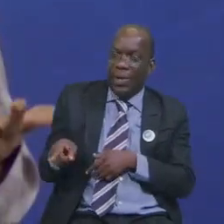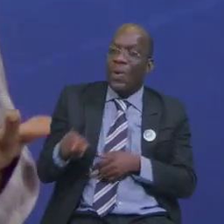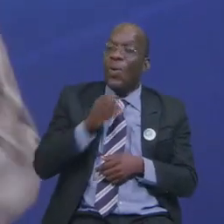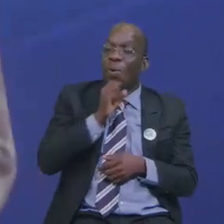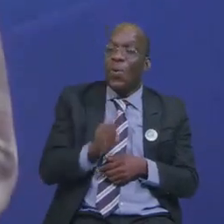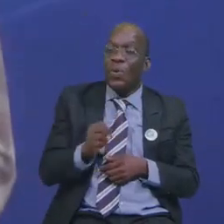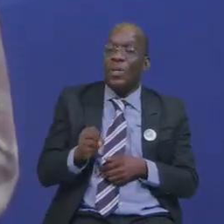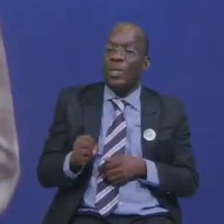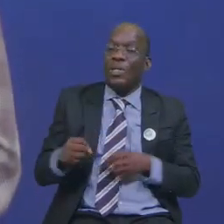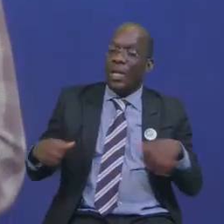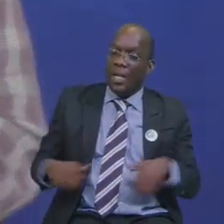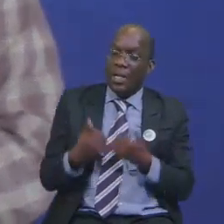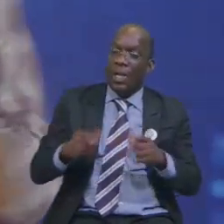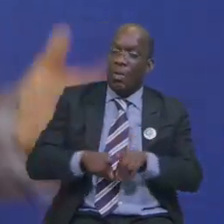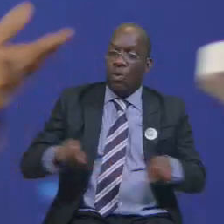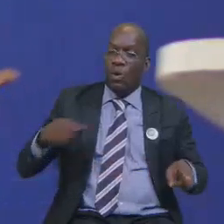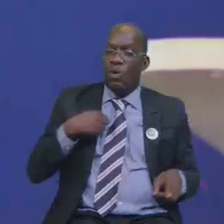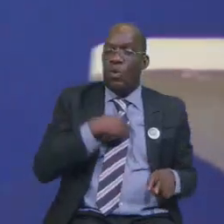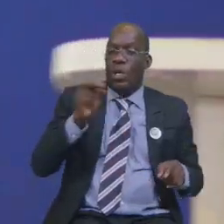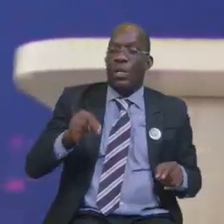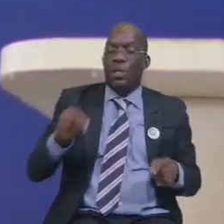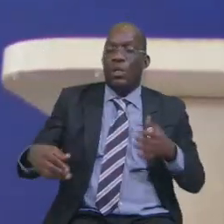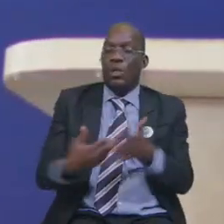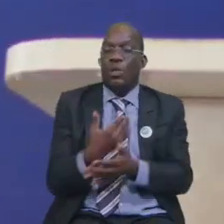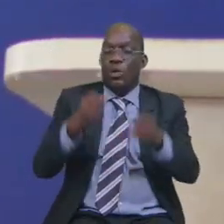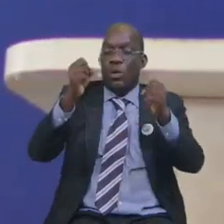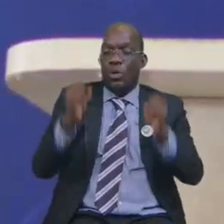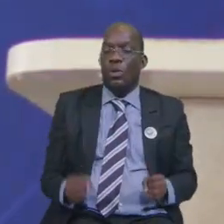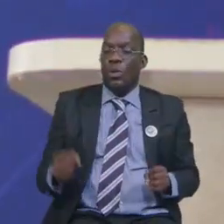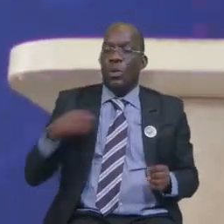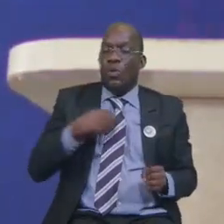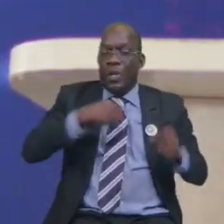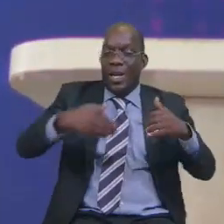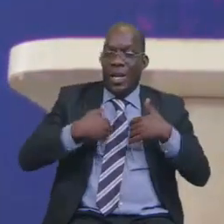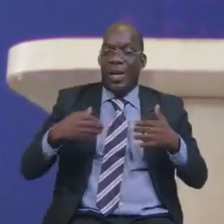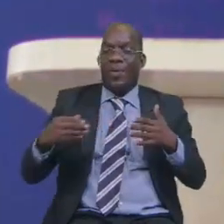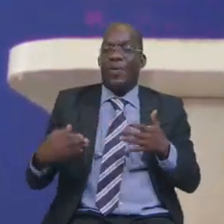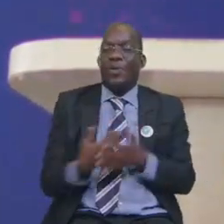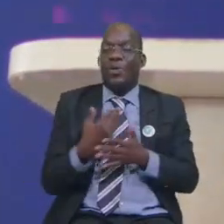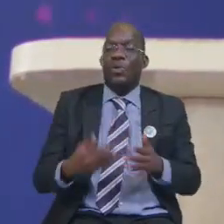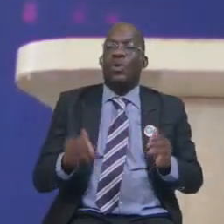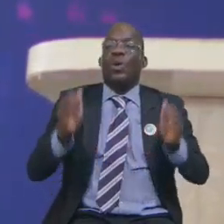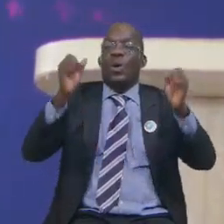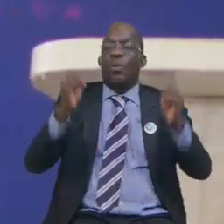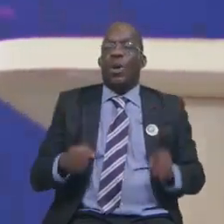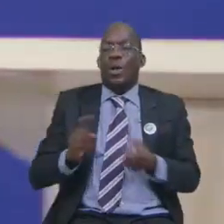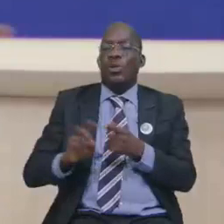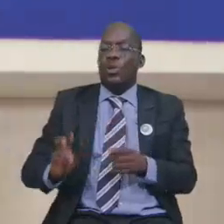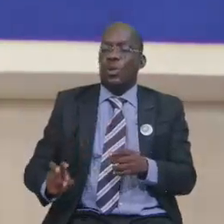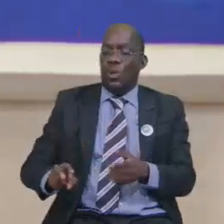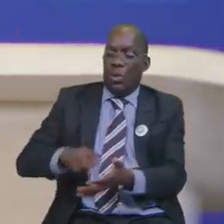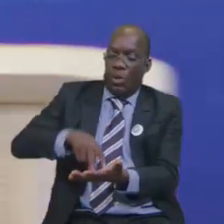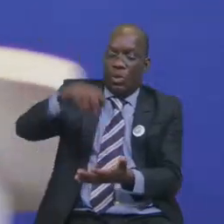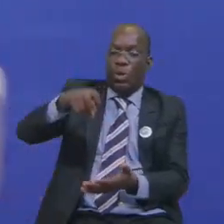new. New strength. And we have a new jumping strength. We overcome